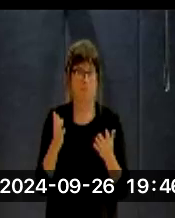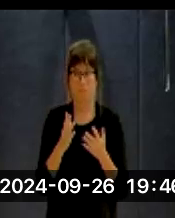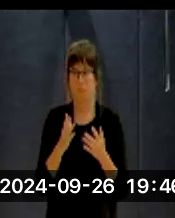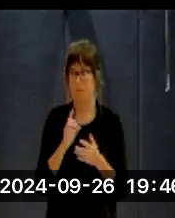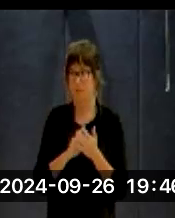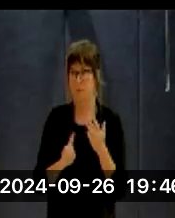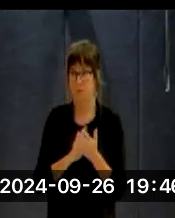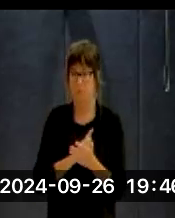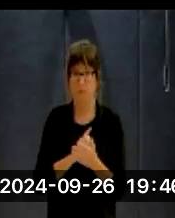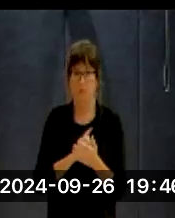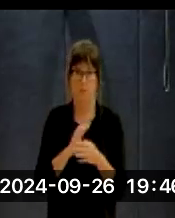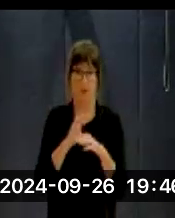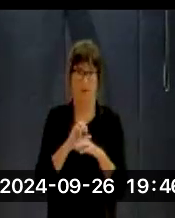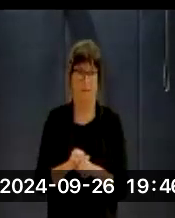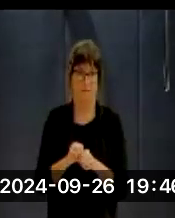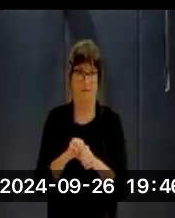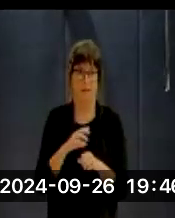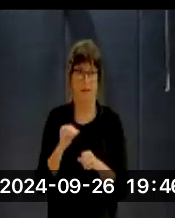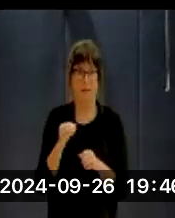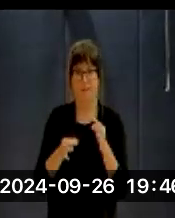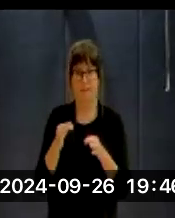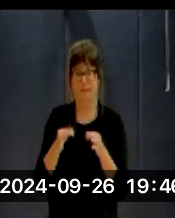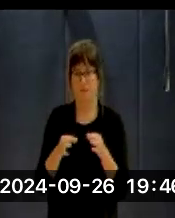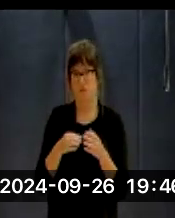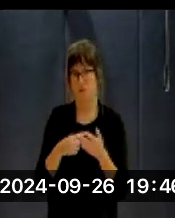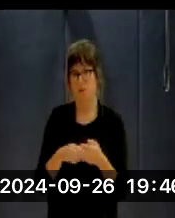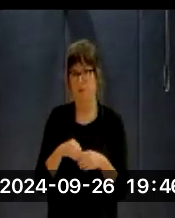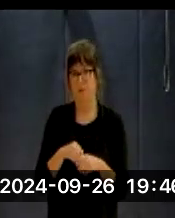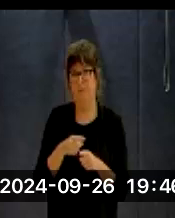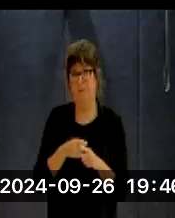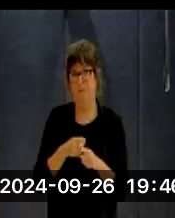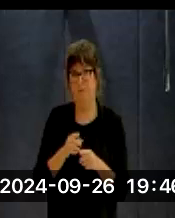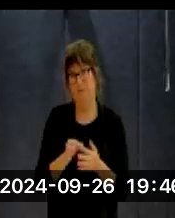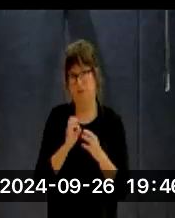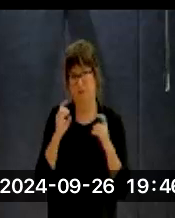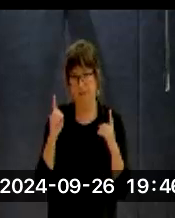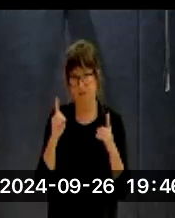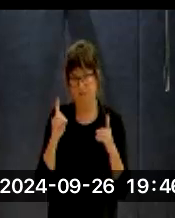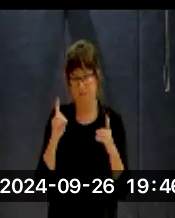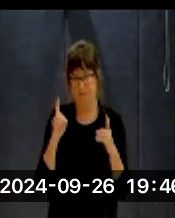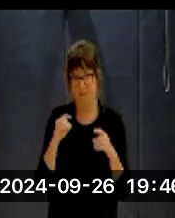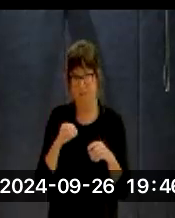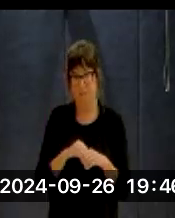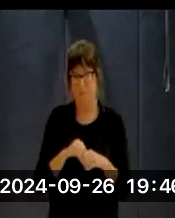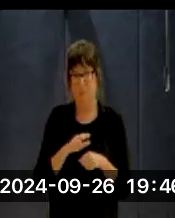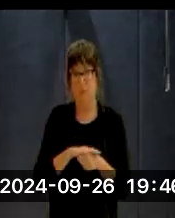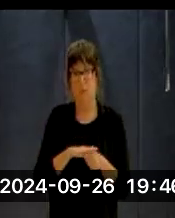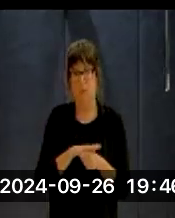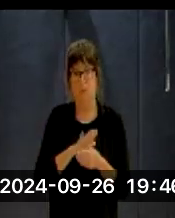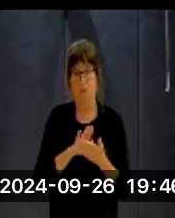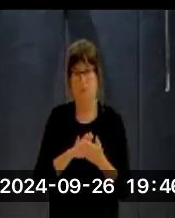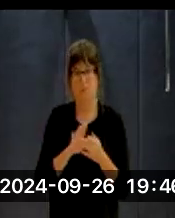discriminatory practices and litigation within the special education in our local school